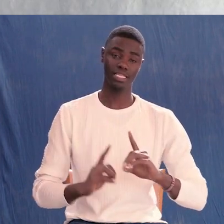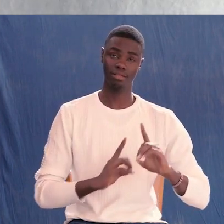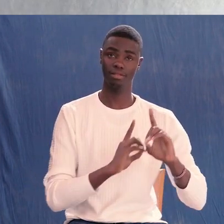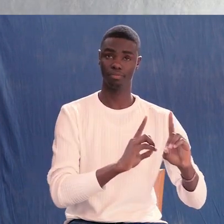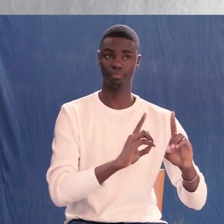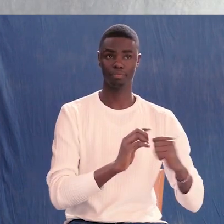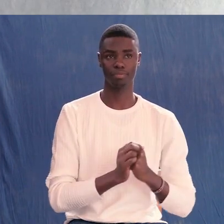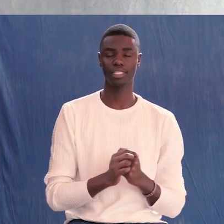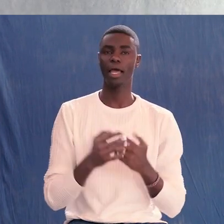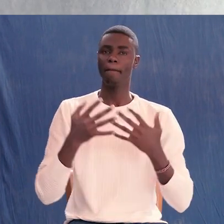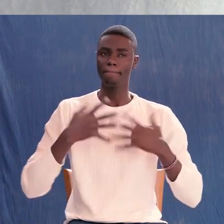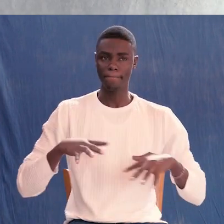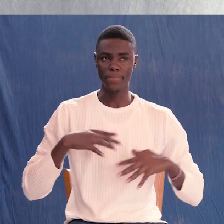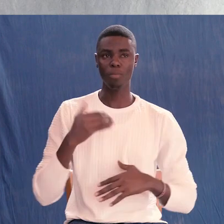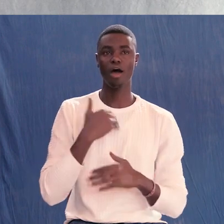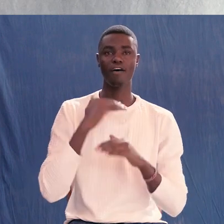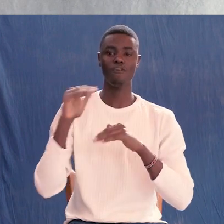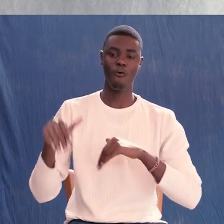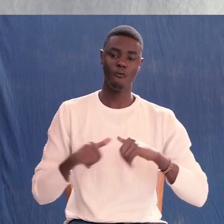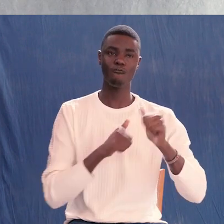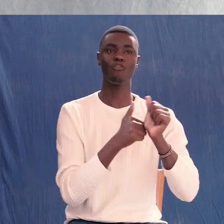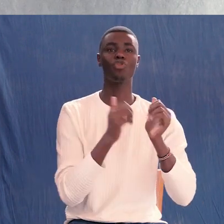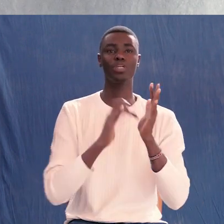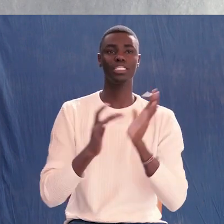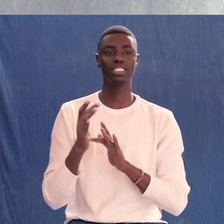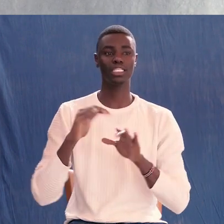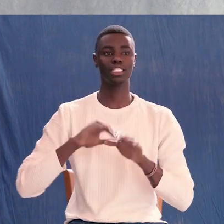That there's still people following Jesus in our day and age.